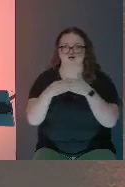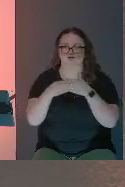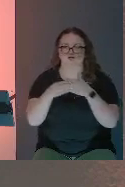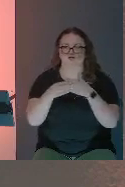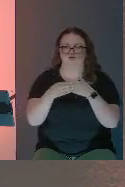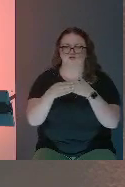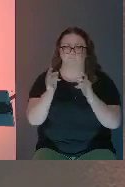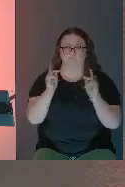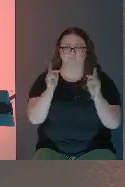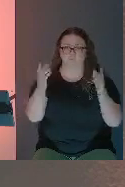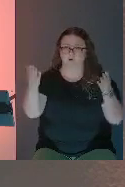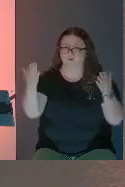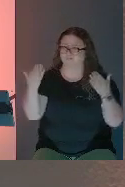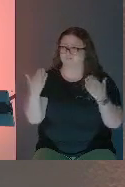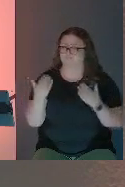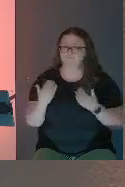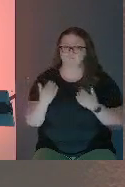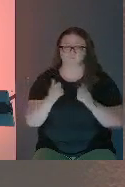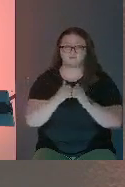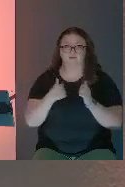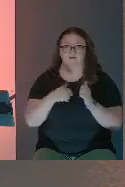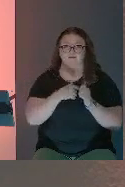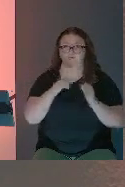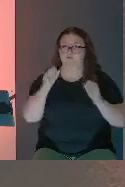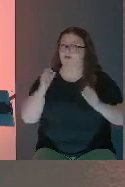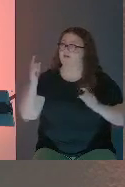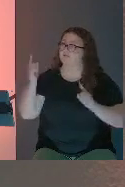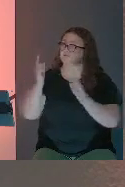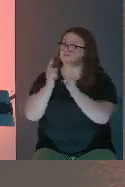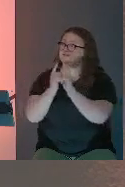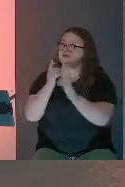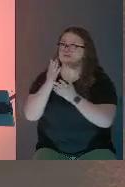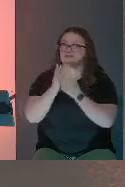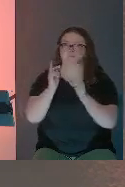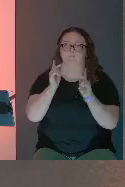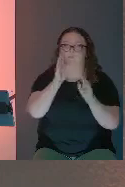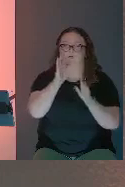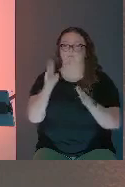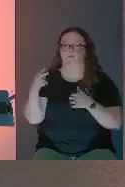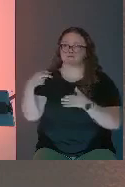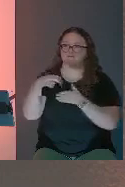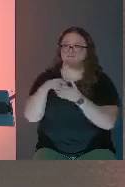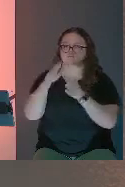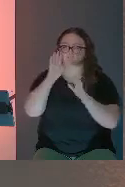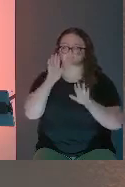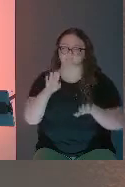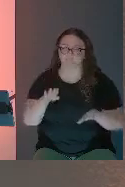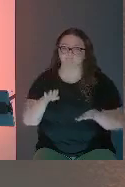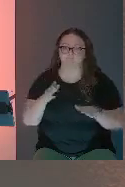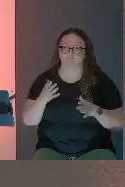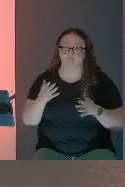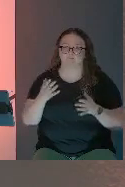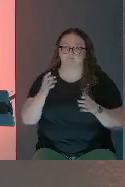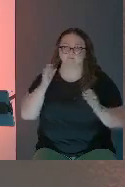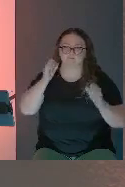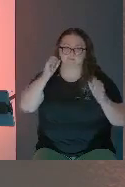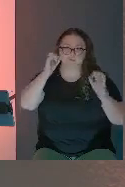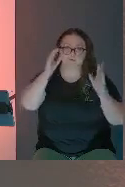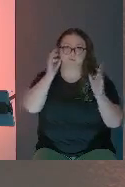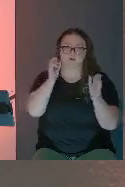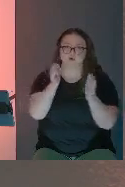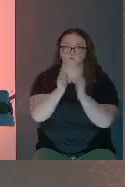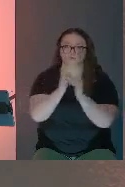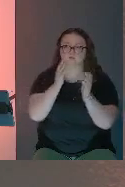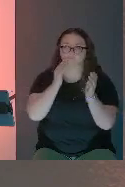get to stand before him in glory. Some of us are going to be on our face just blown away with that experience. And I know a